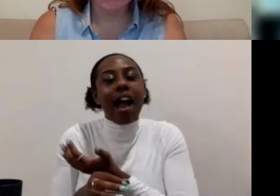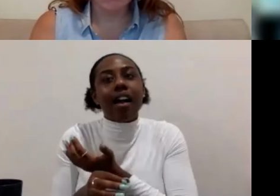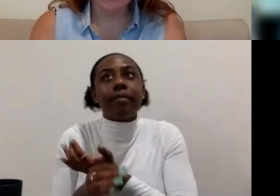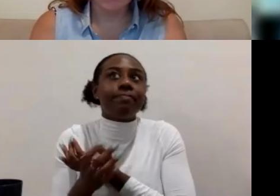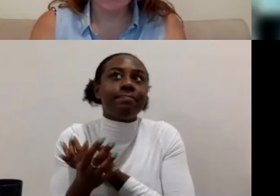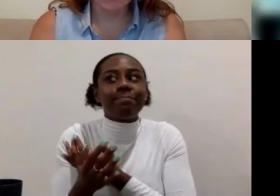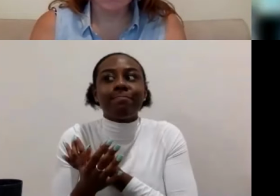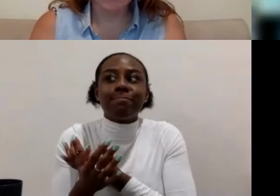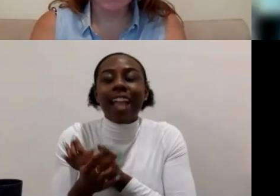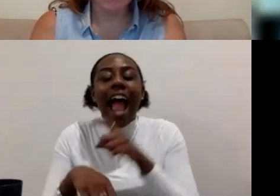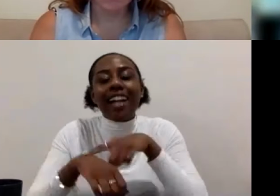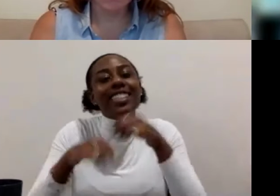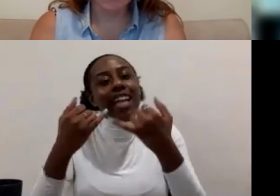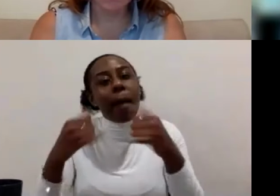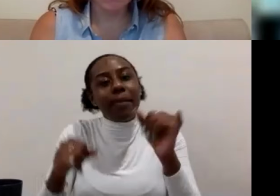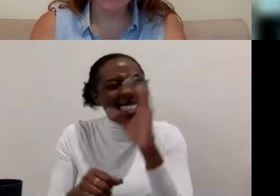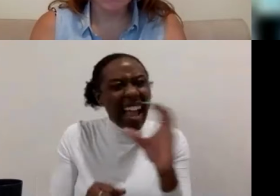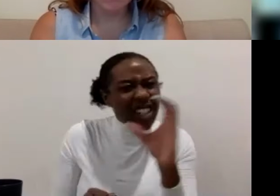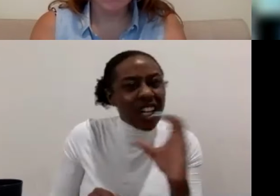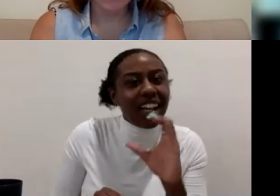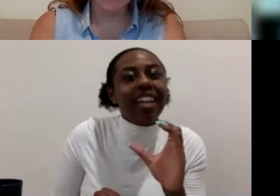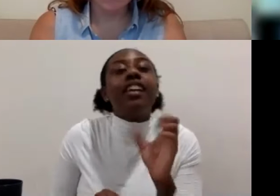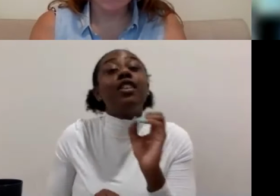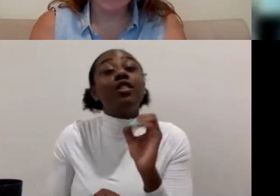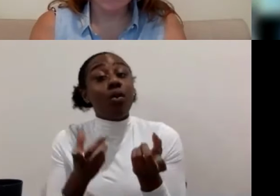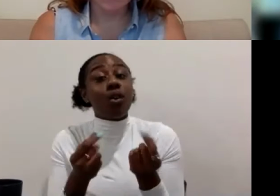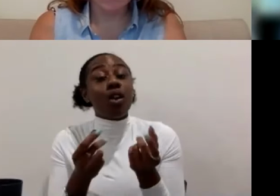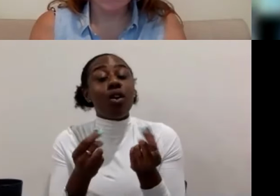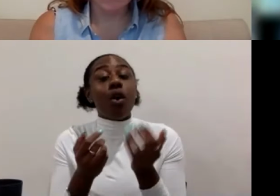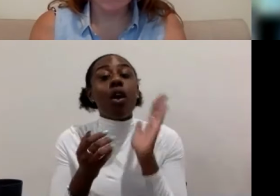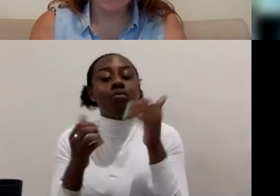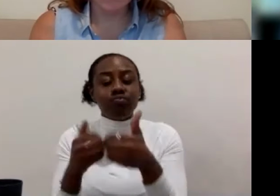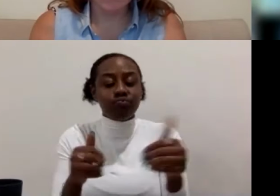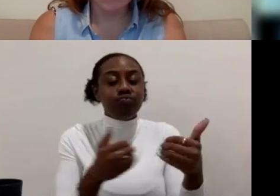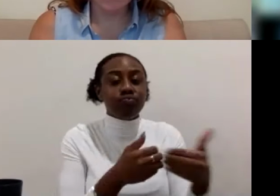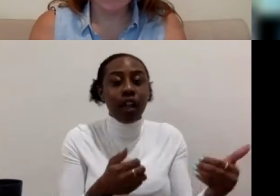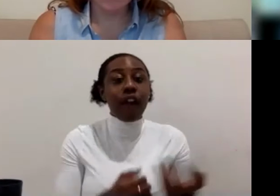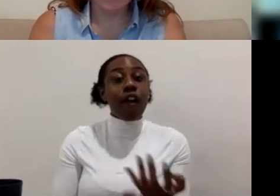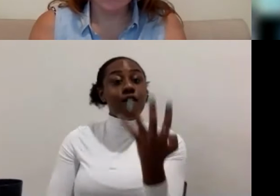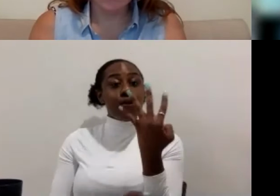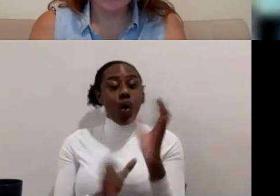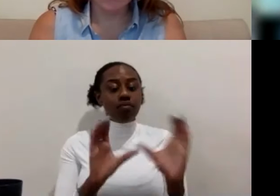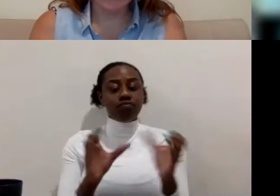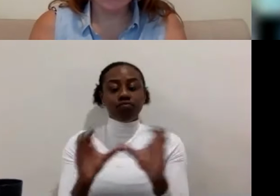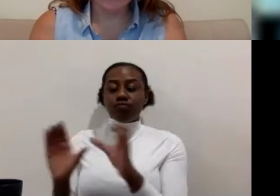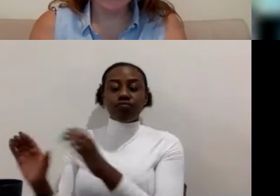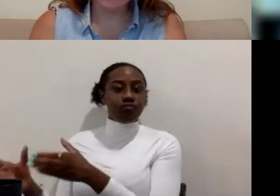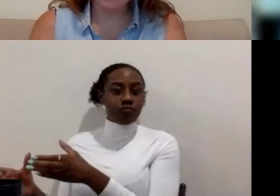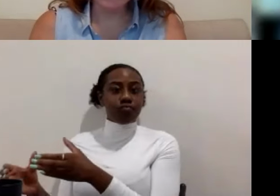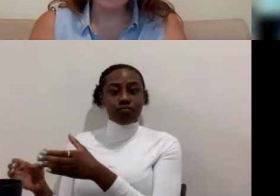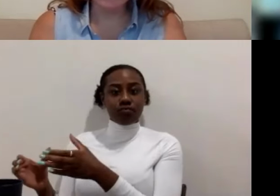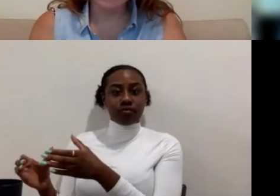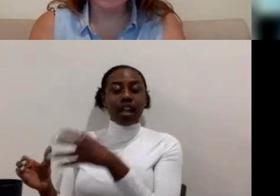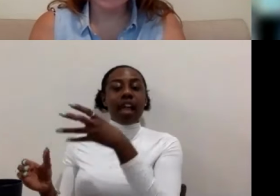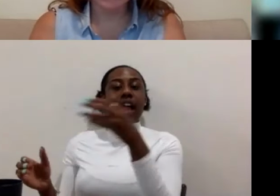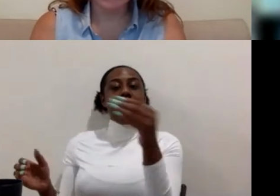for our timeline scavenger hunt. And what we're gonna do is just break up into four groups. And